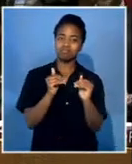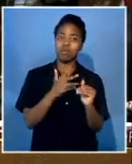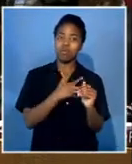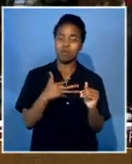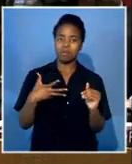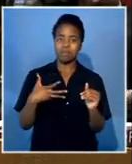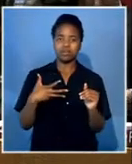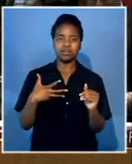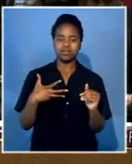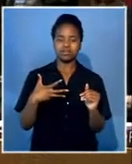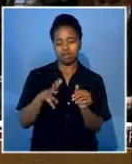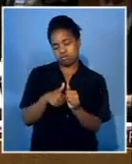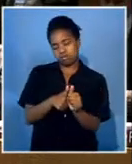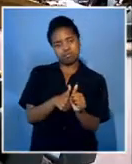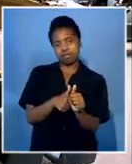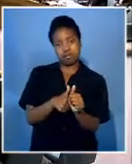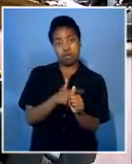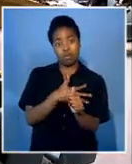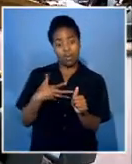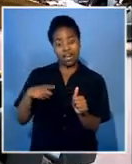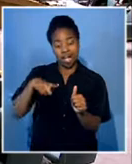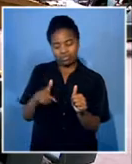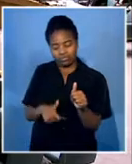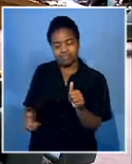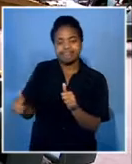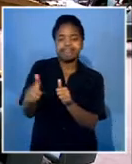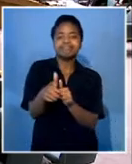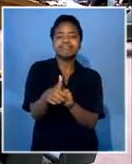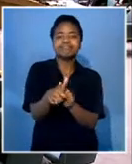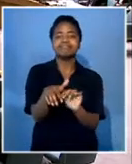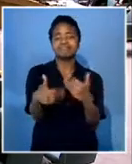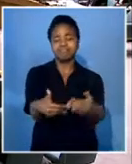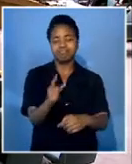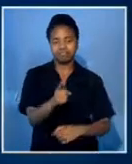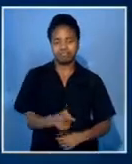no longer lead from behind. Shervin Briceby's SABC News, New York.